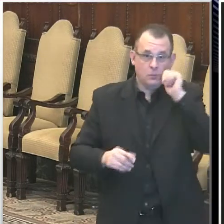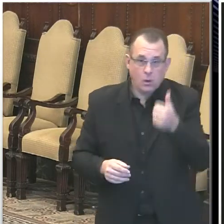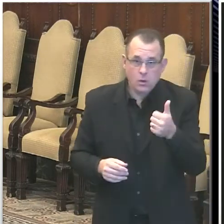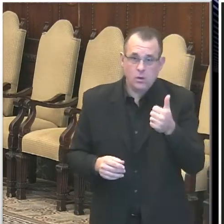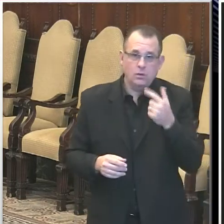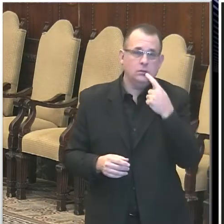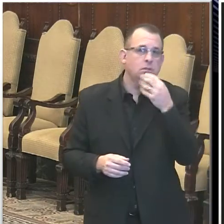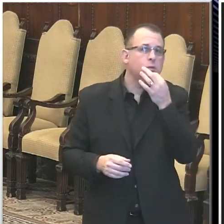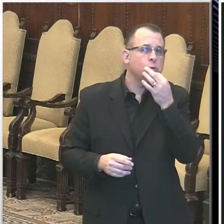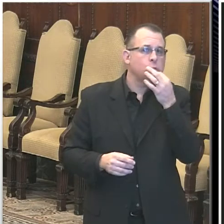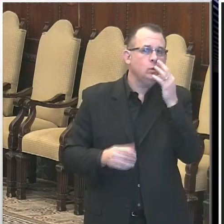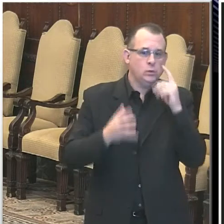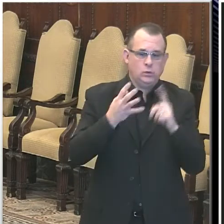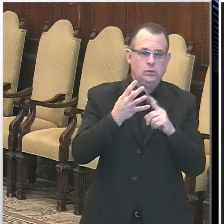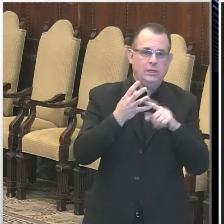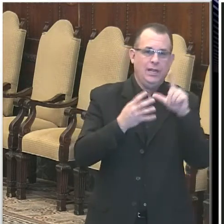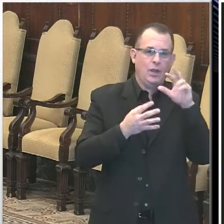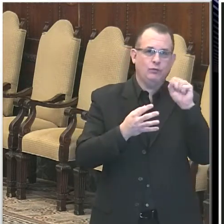very much.